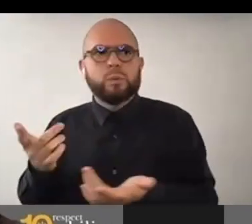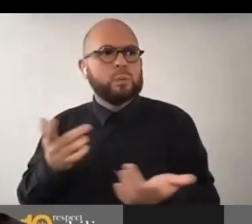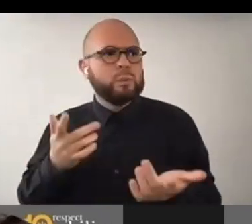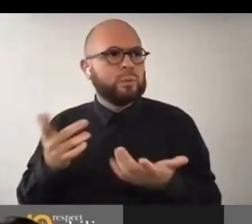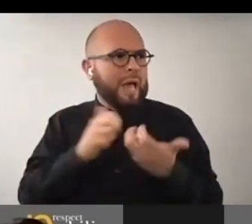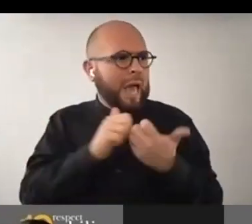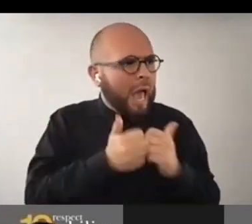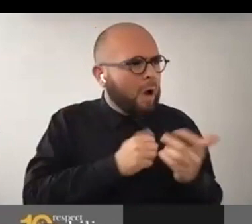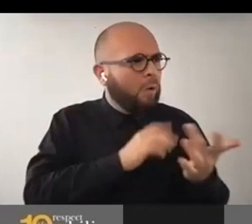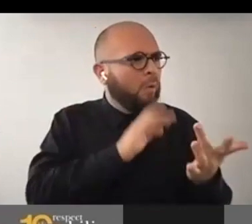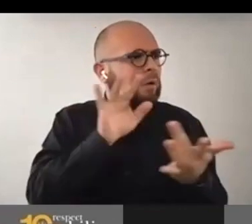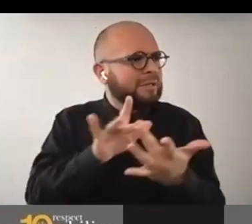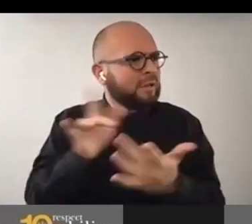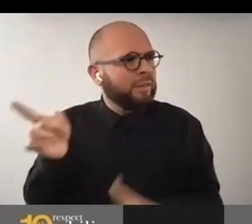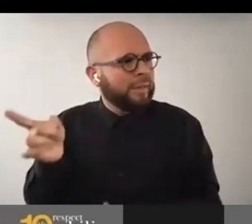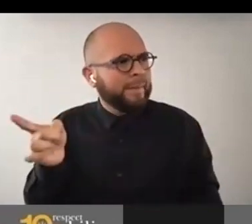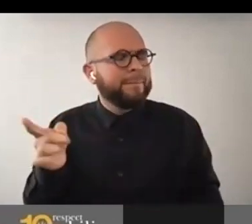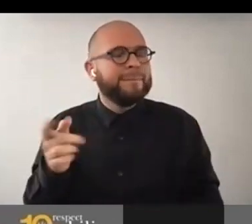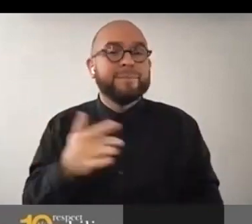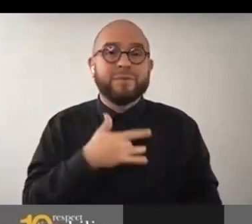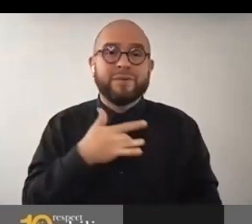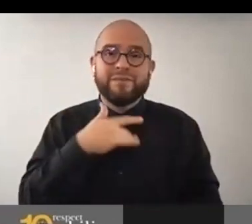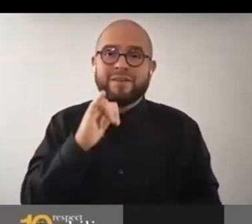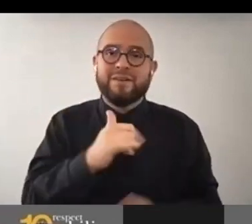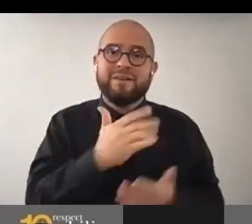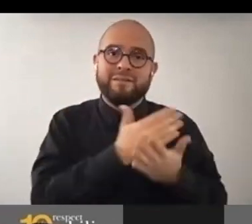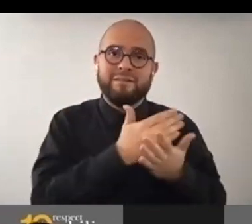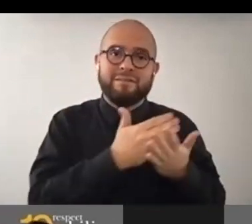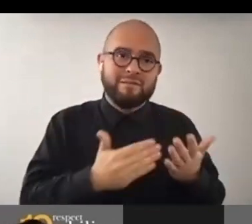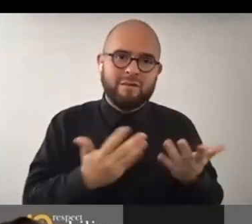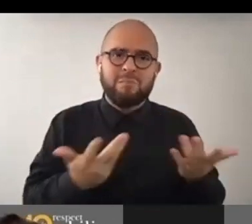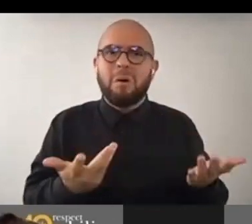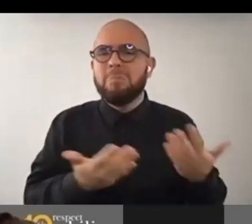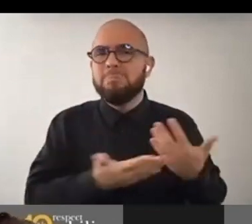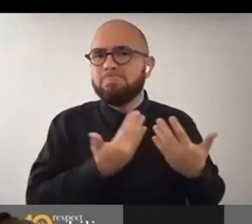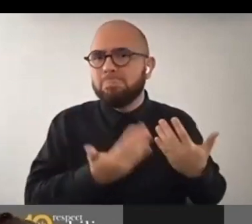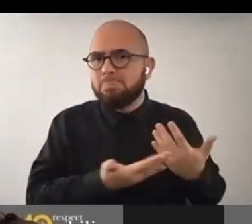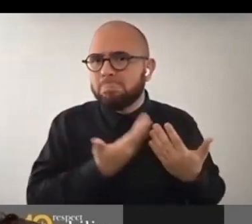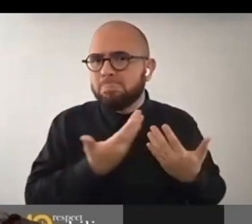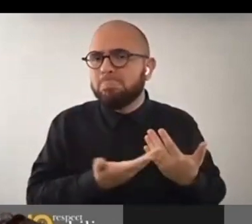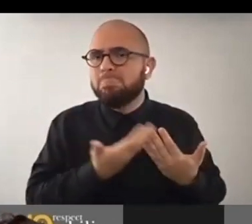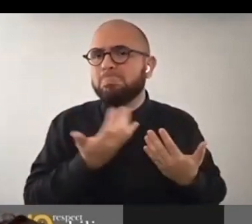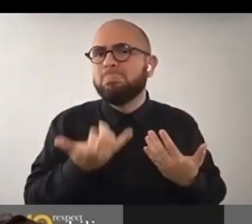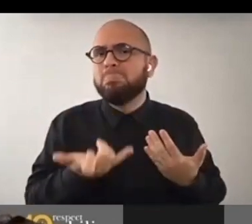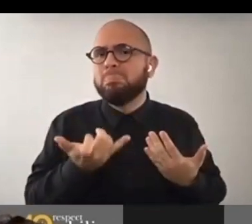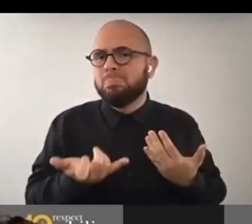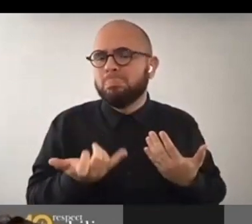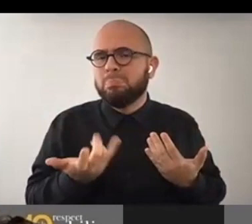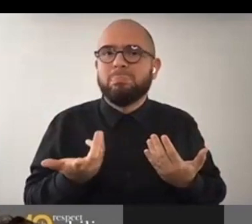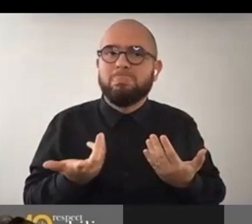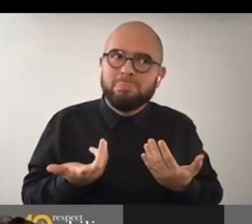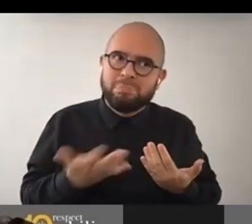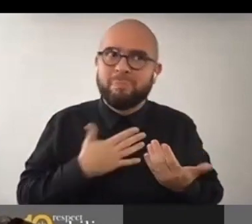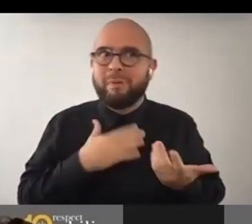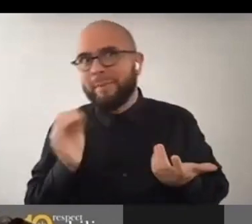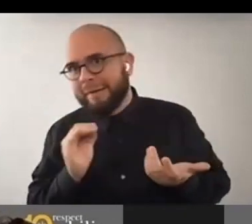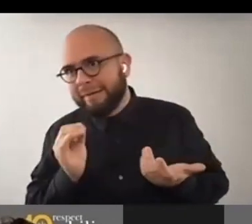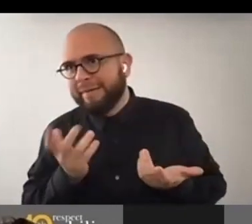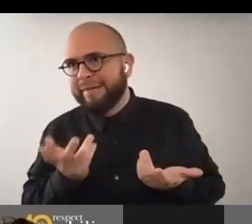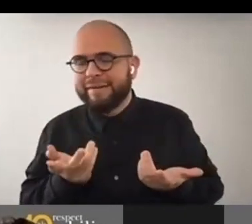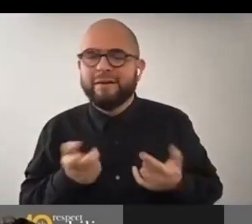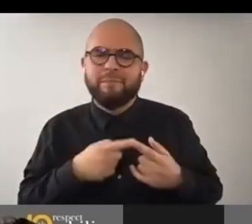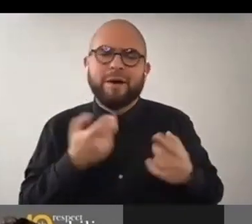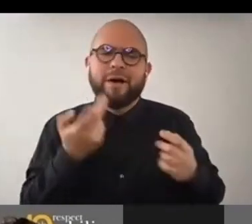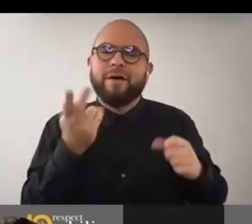And so that piece is super easy in my opinion right now. But there's a lot of difficult